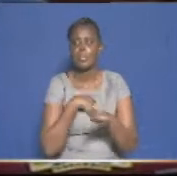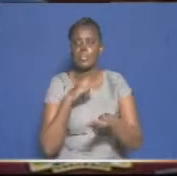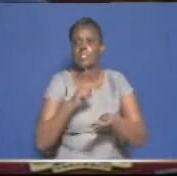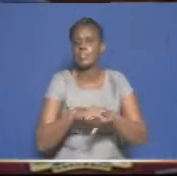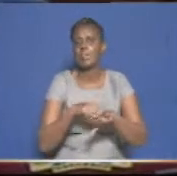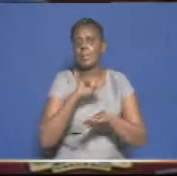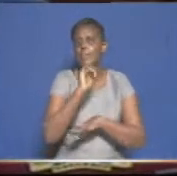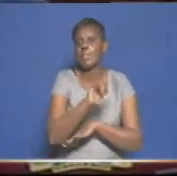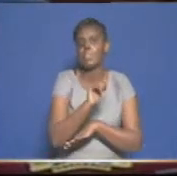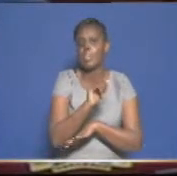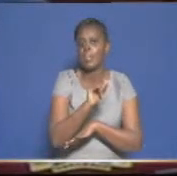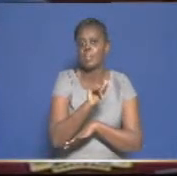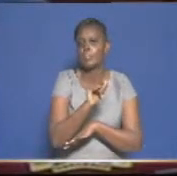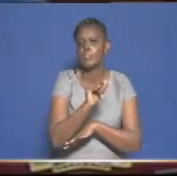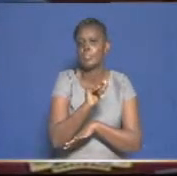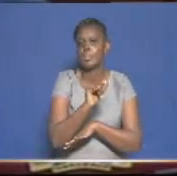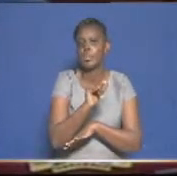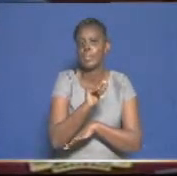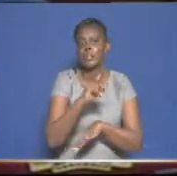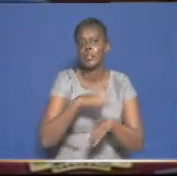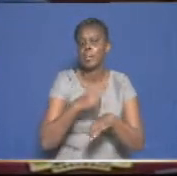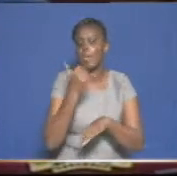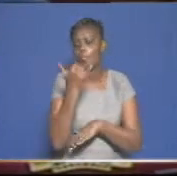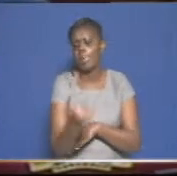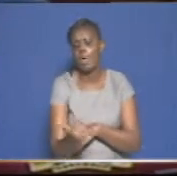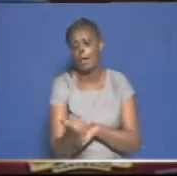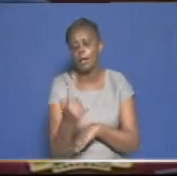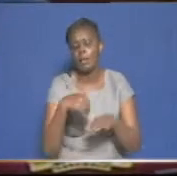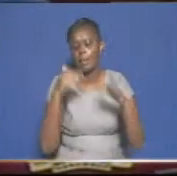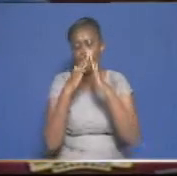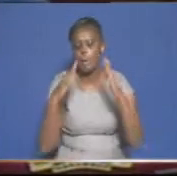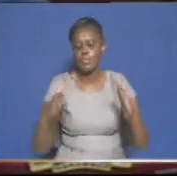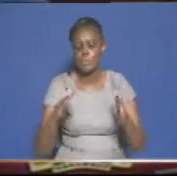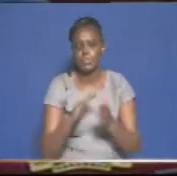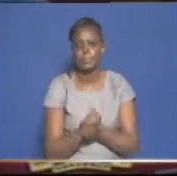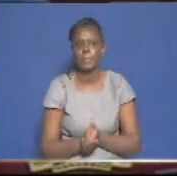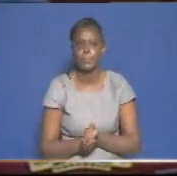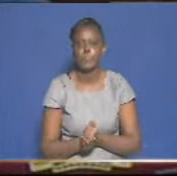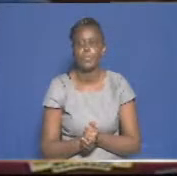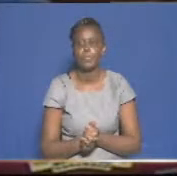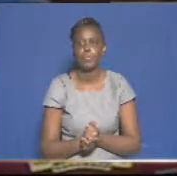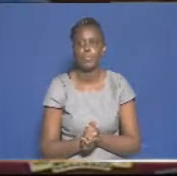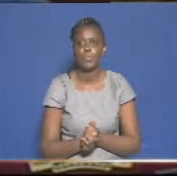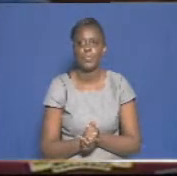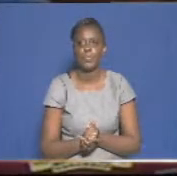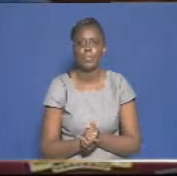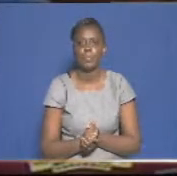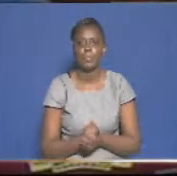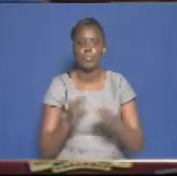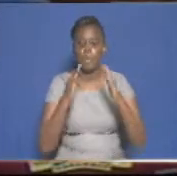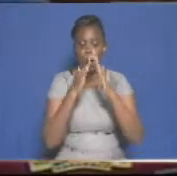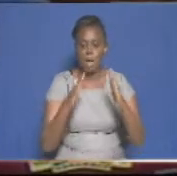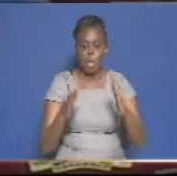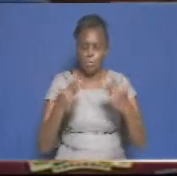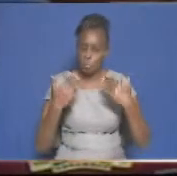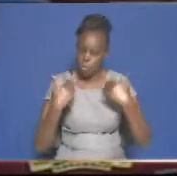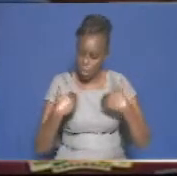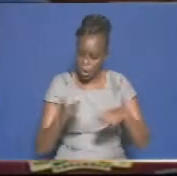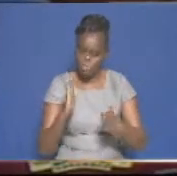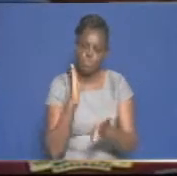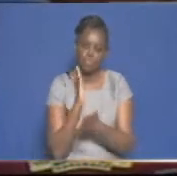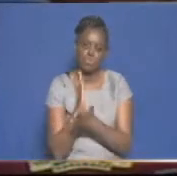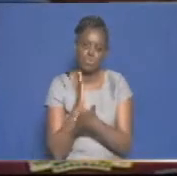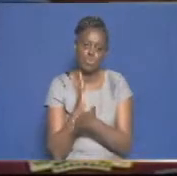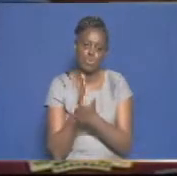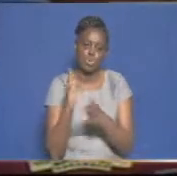time when we were still young in this House, Mr. Speaker. So, Mr. Speaker, this House has lost, or